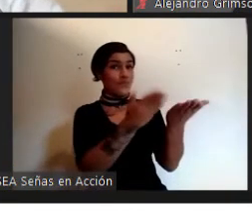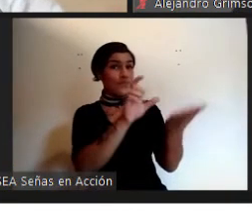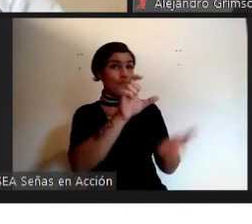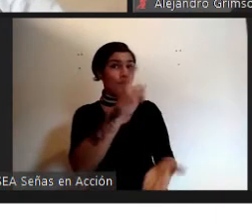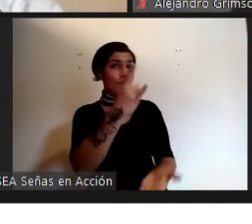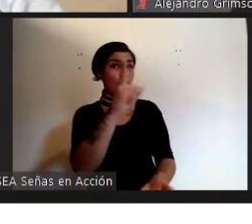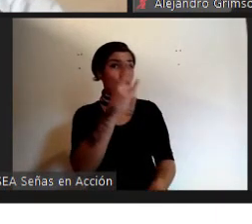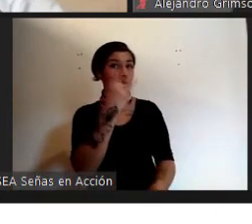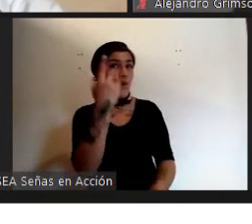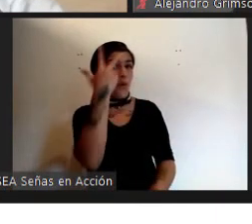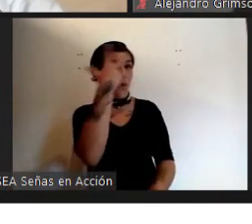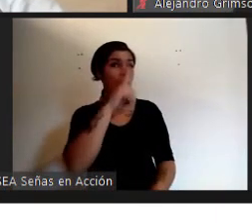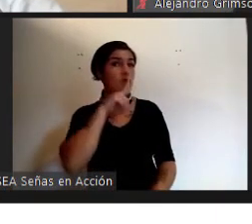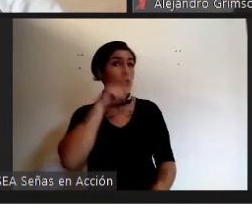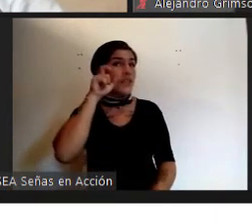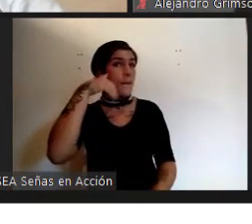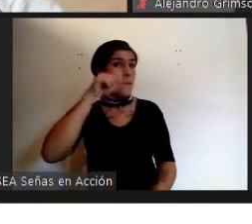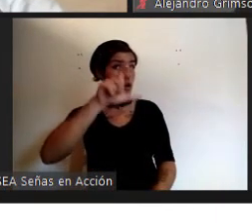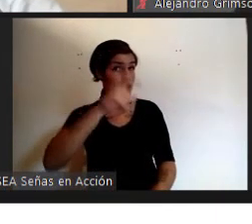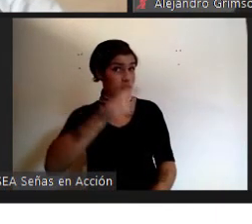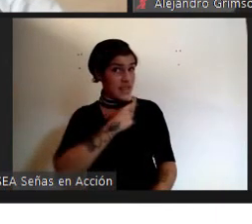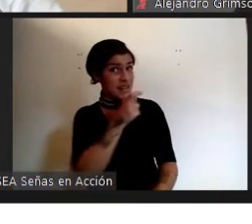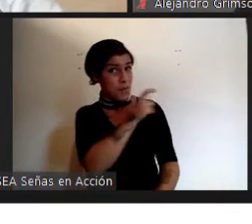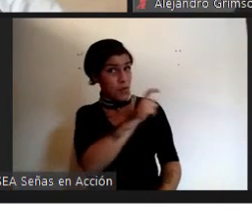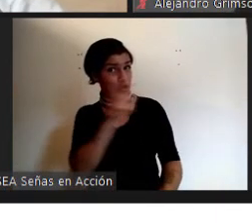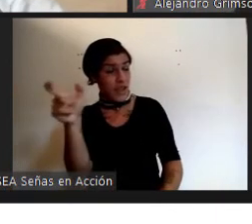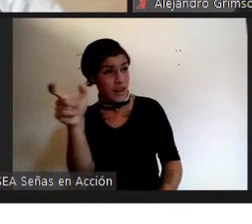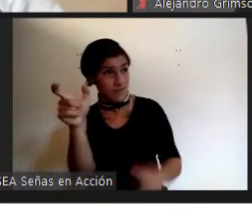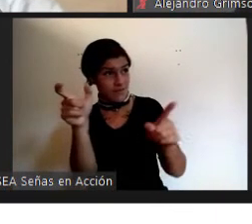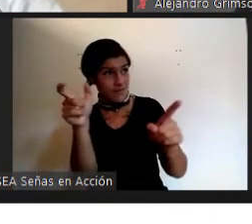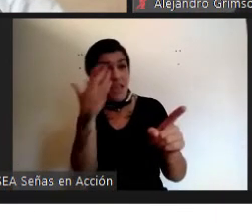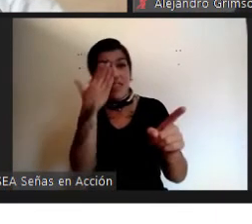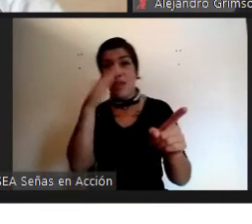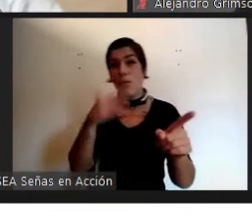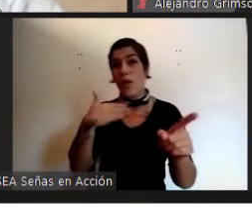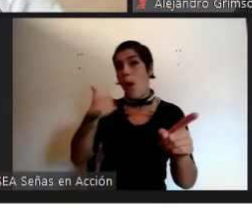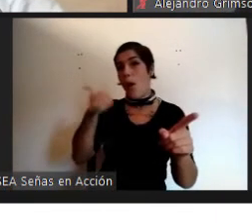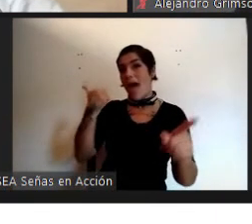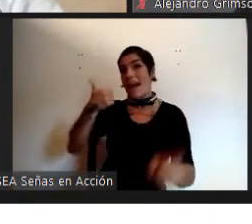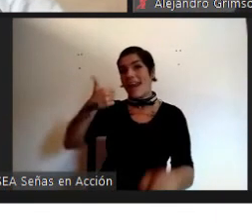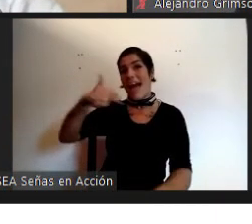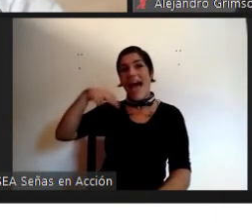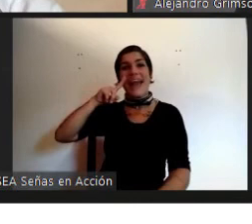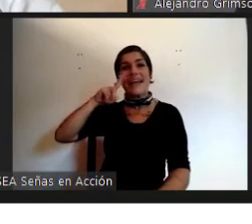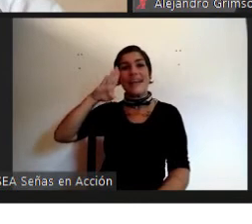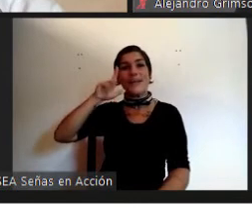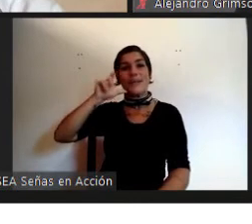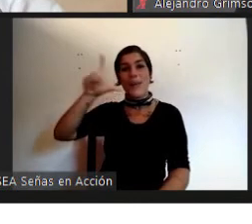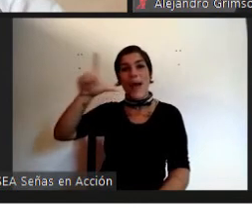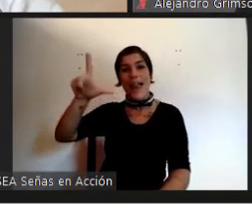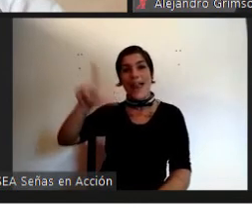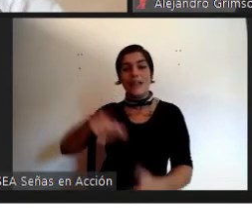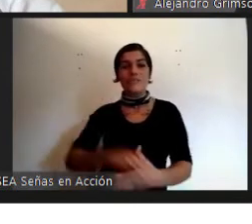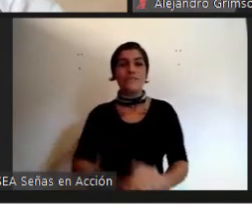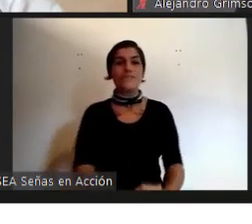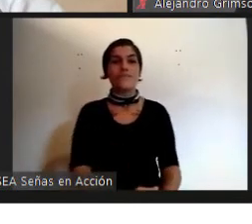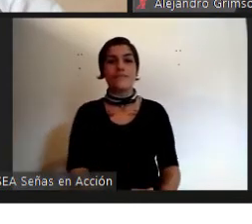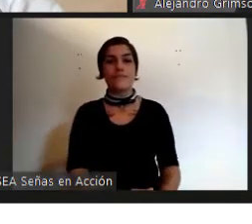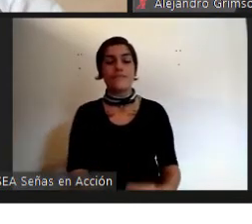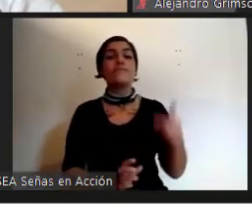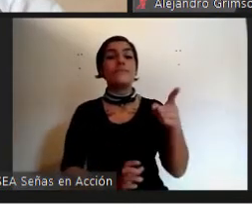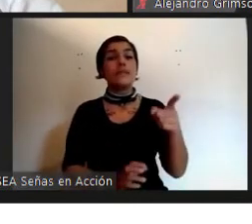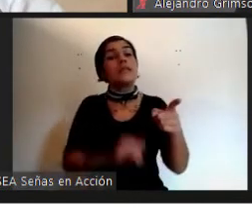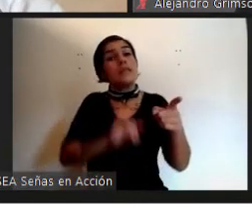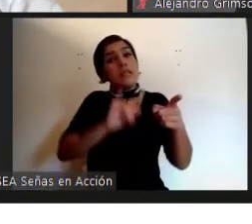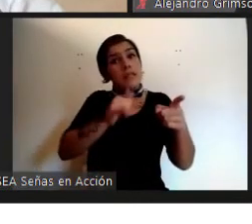Guau might want to answer Patricia, and then we'll give the floor to Aníbal. Well, that's a